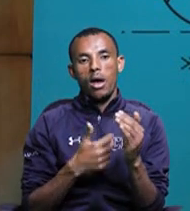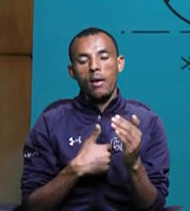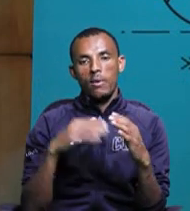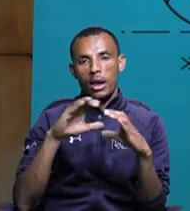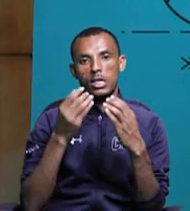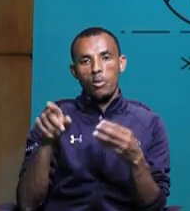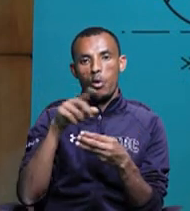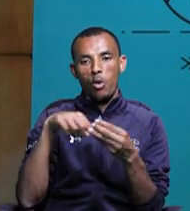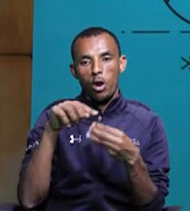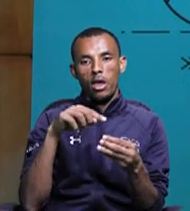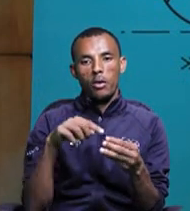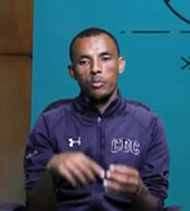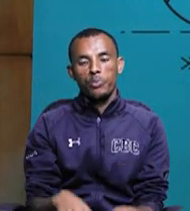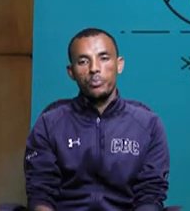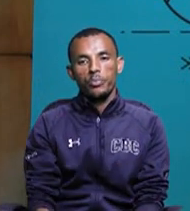boundaries.